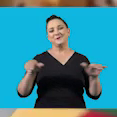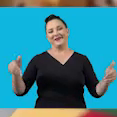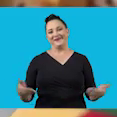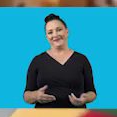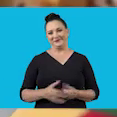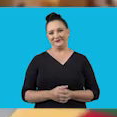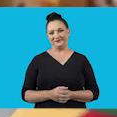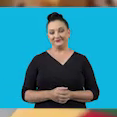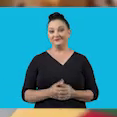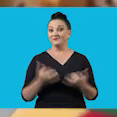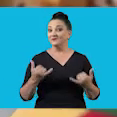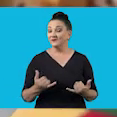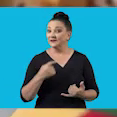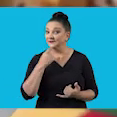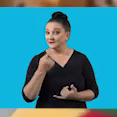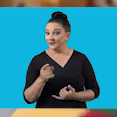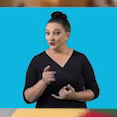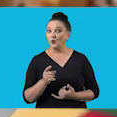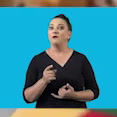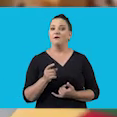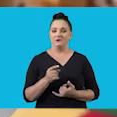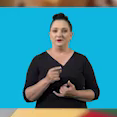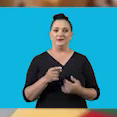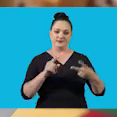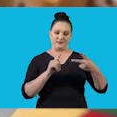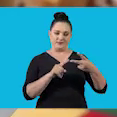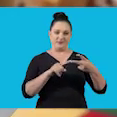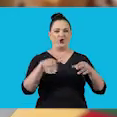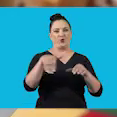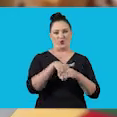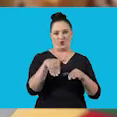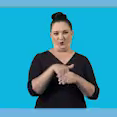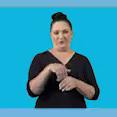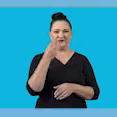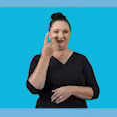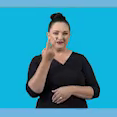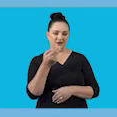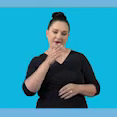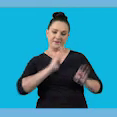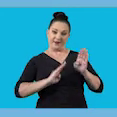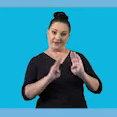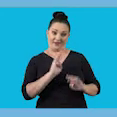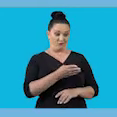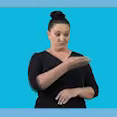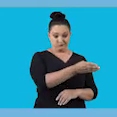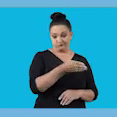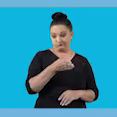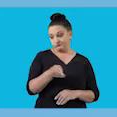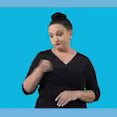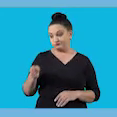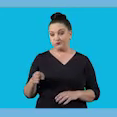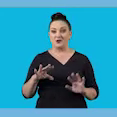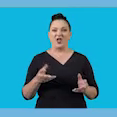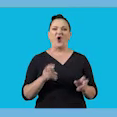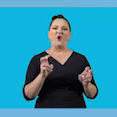Welcome back, learners, and as I've said, we are going to look at our second concept now, which is the behavior of particles when we're either adding the energy